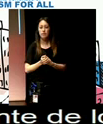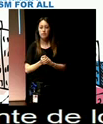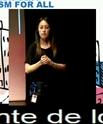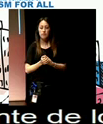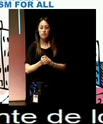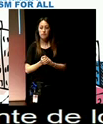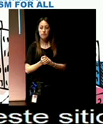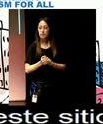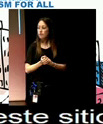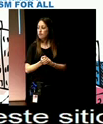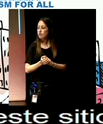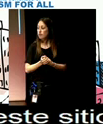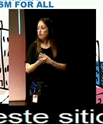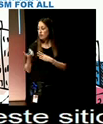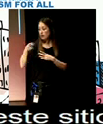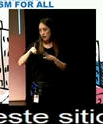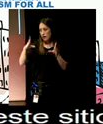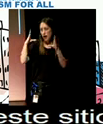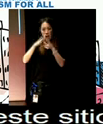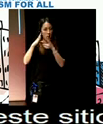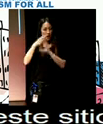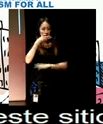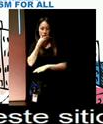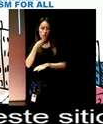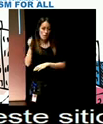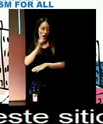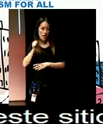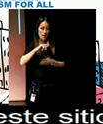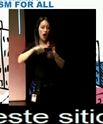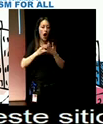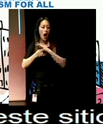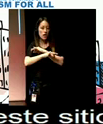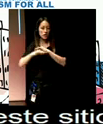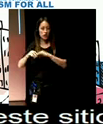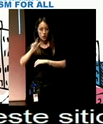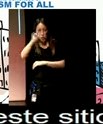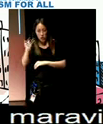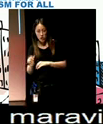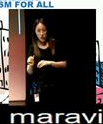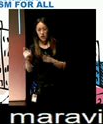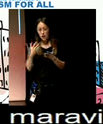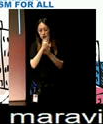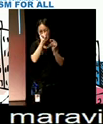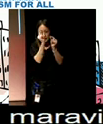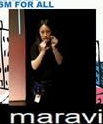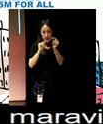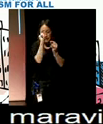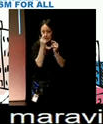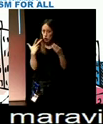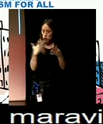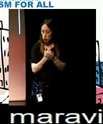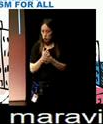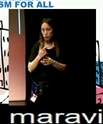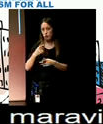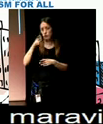an Italian architect. And now, just a few years